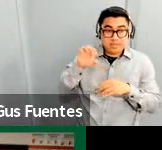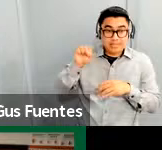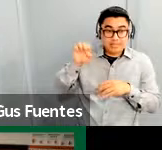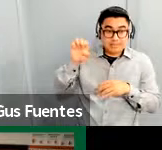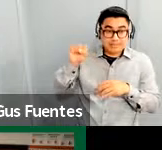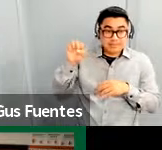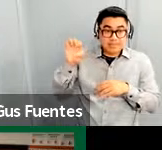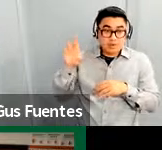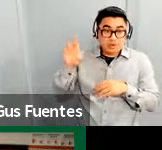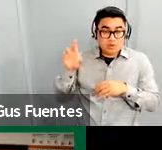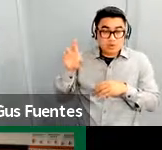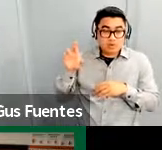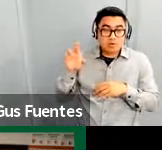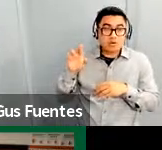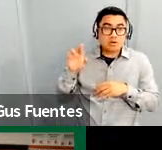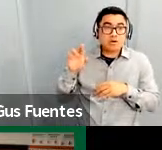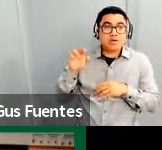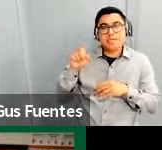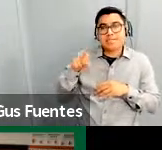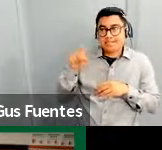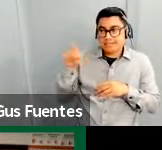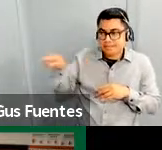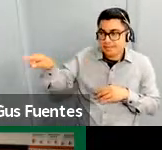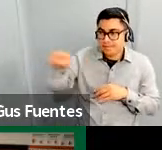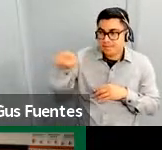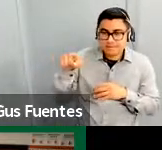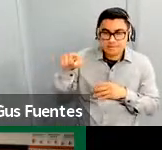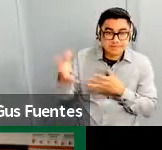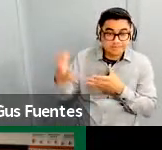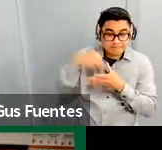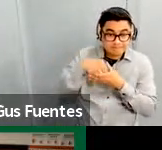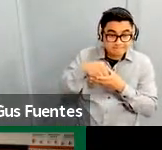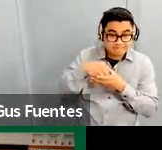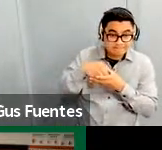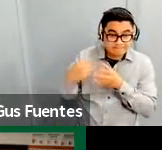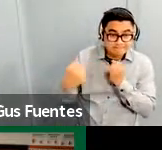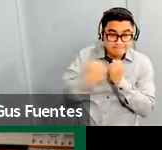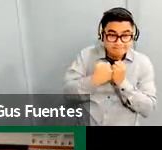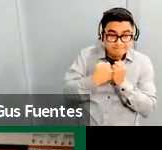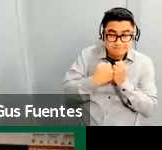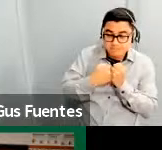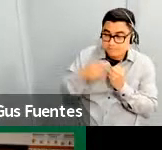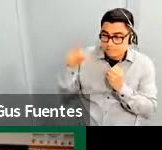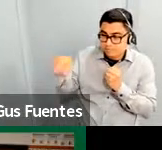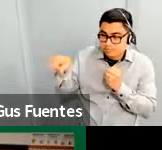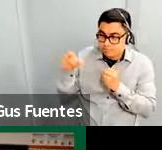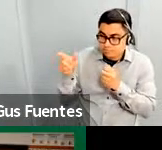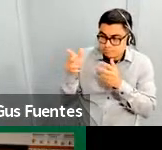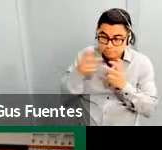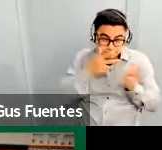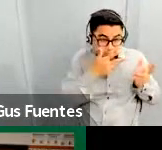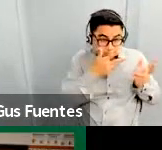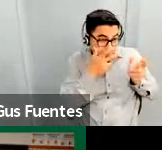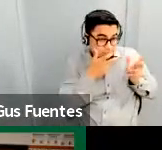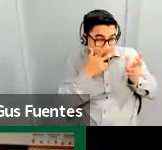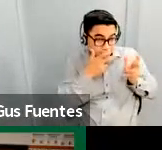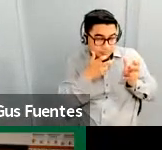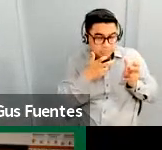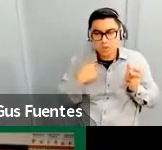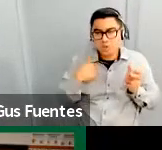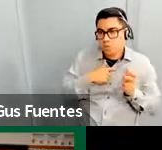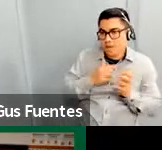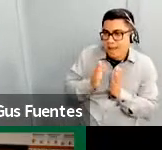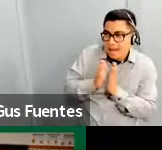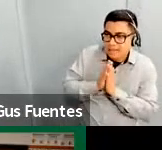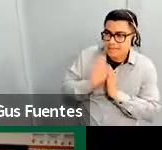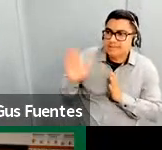funds, they require stakeholder input. And so we are, as part of this process, we are asking for